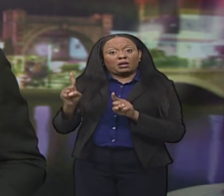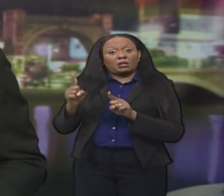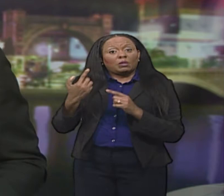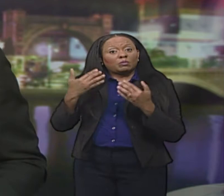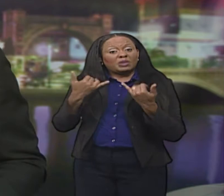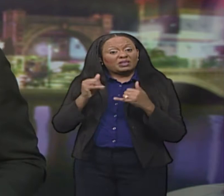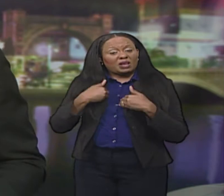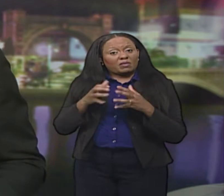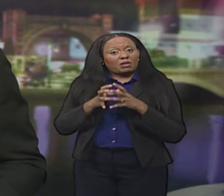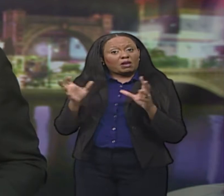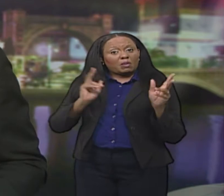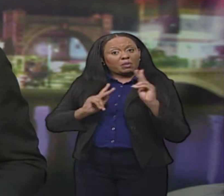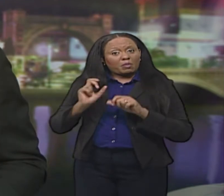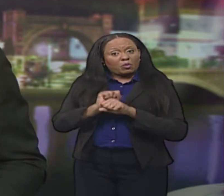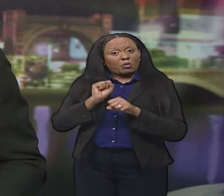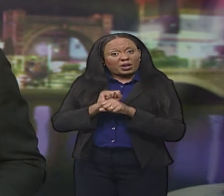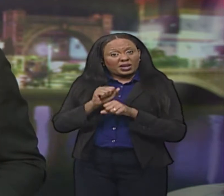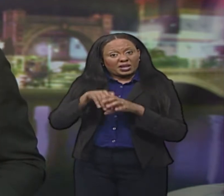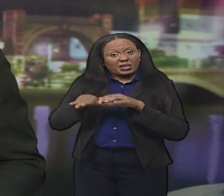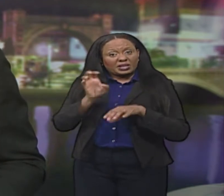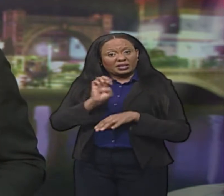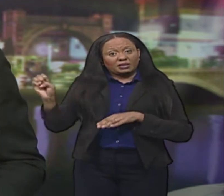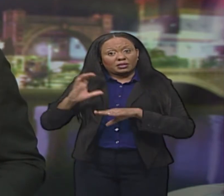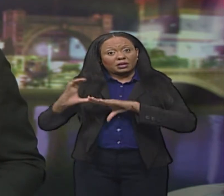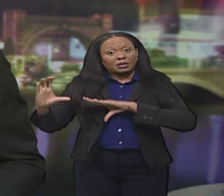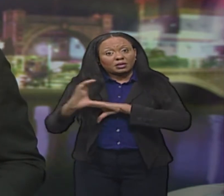percentages around the Eastern Caribbean.